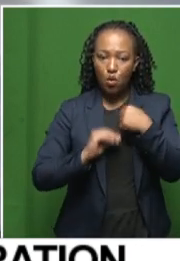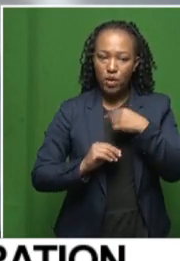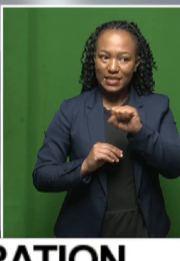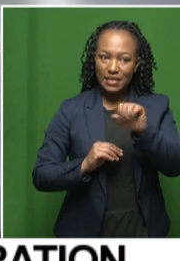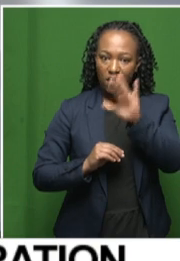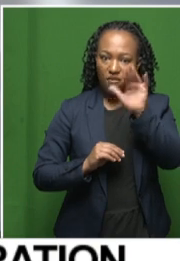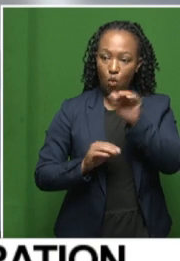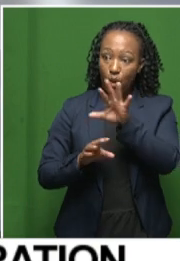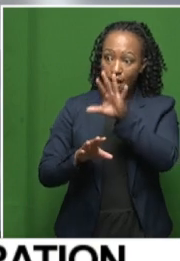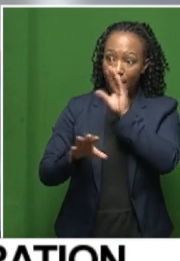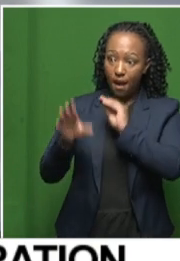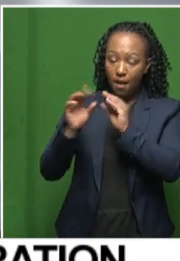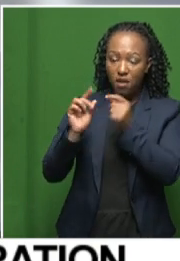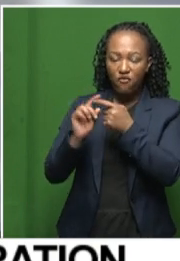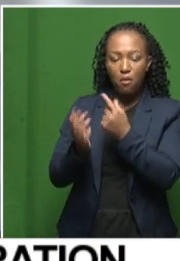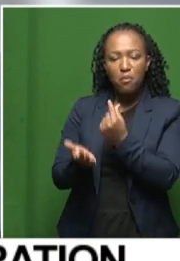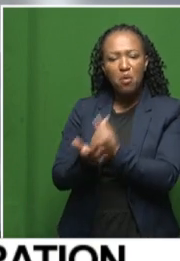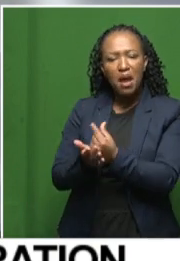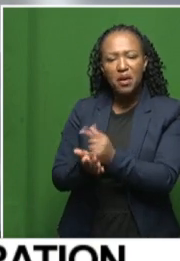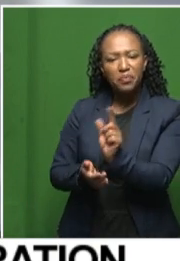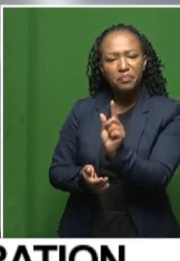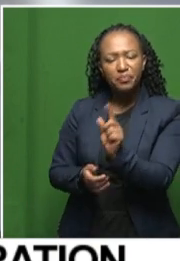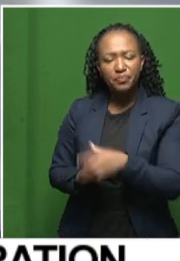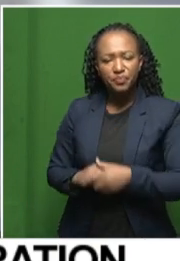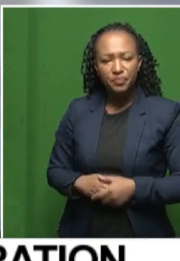can take from what is being done in Uganda?